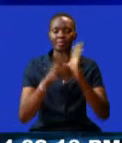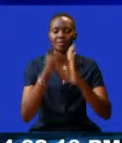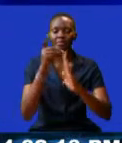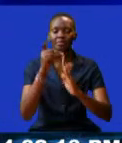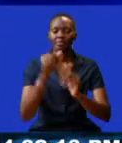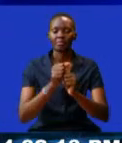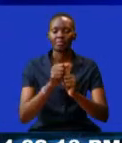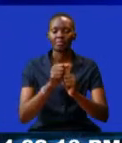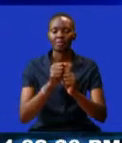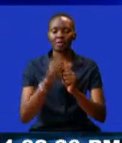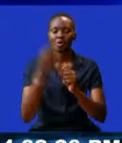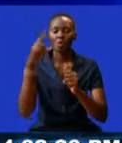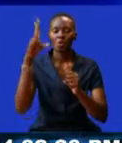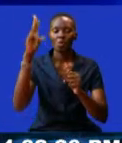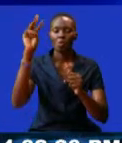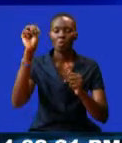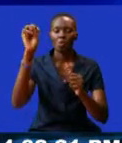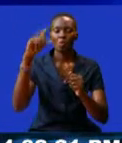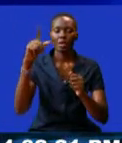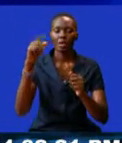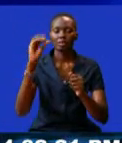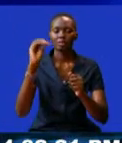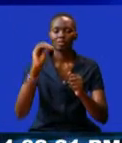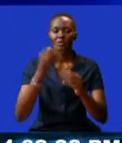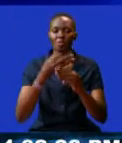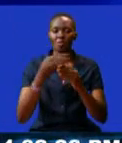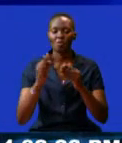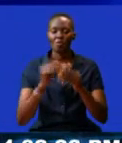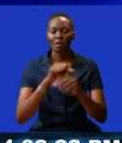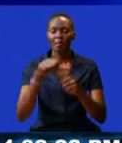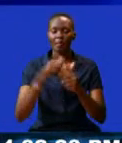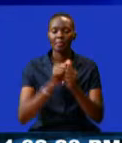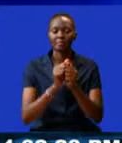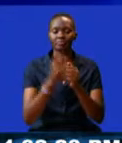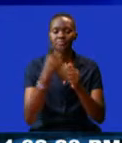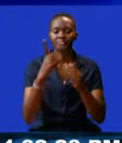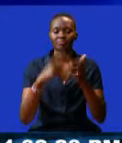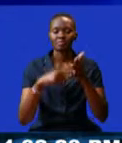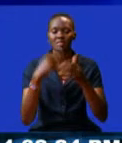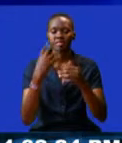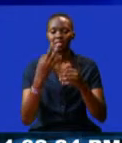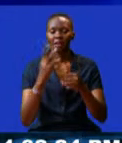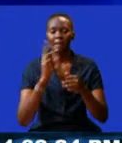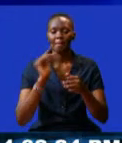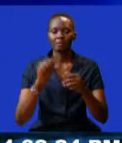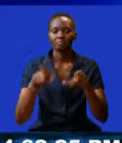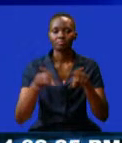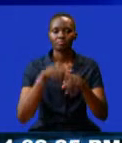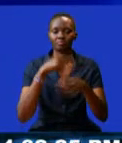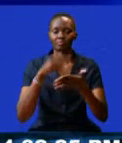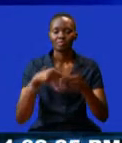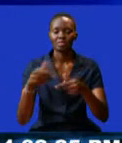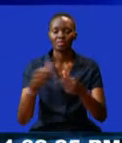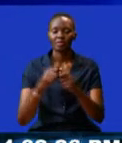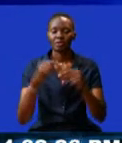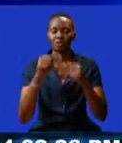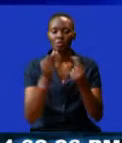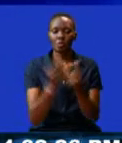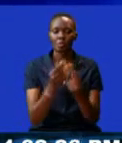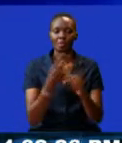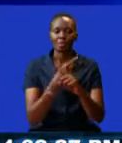mar Uwezo Fund. Omenda maromo milion 2.3 kendo omenda makamano ne opog ne grube